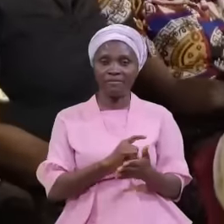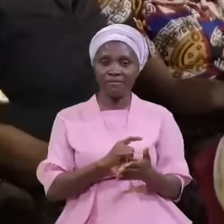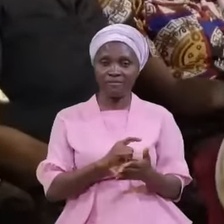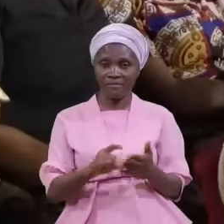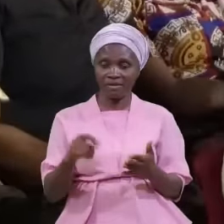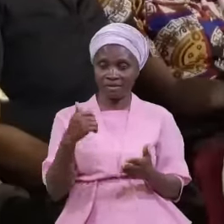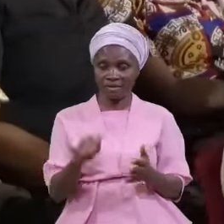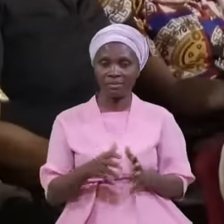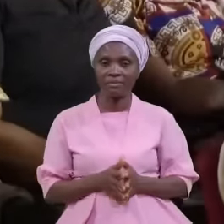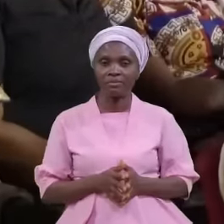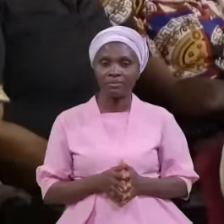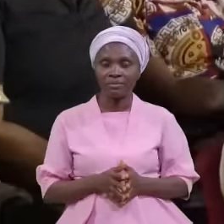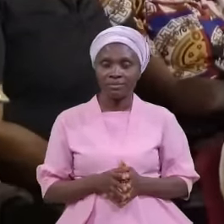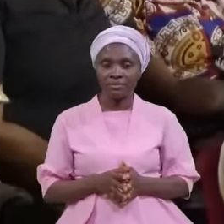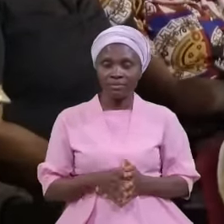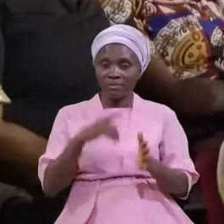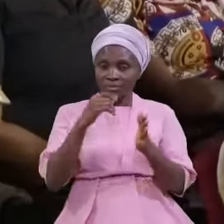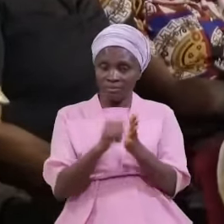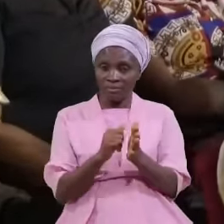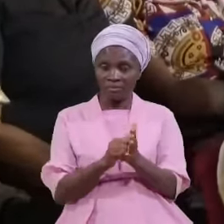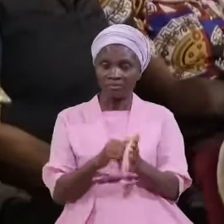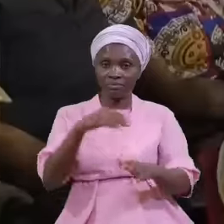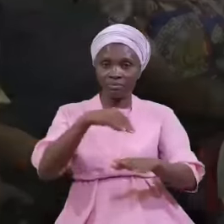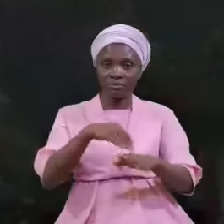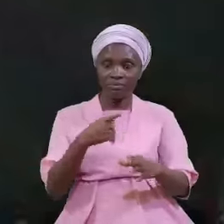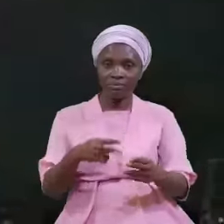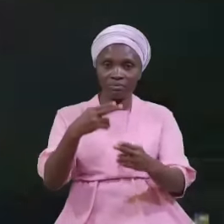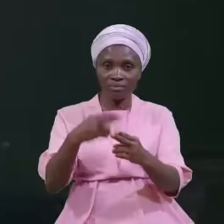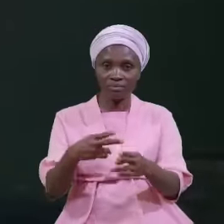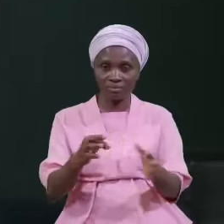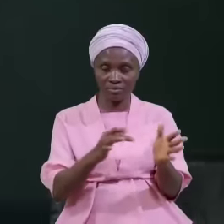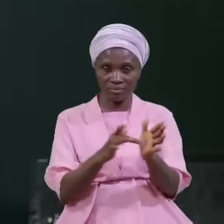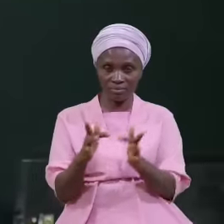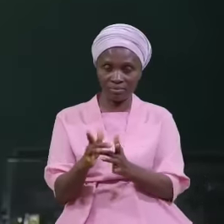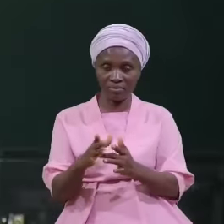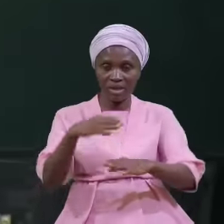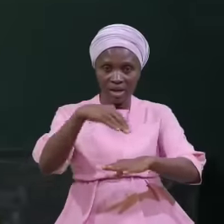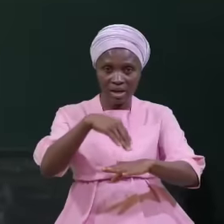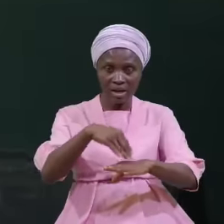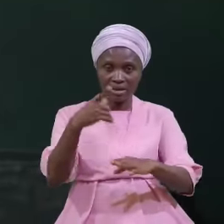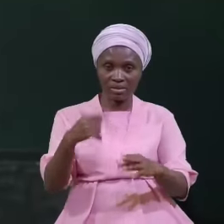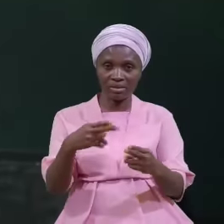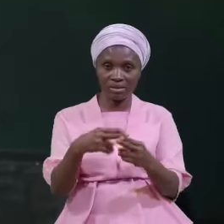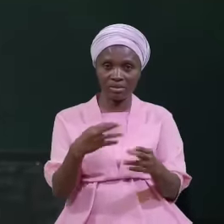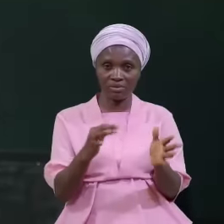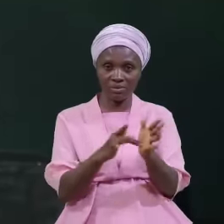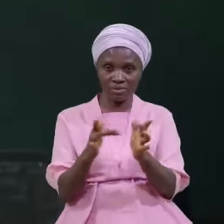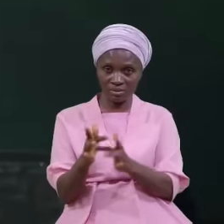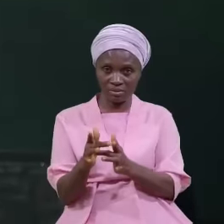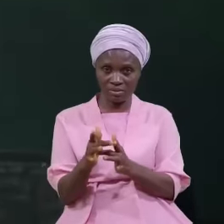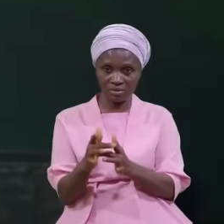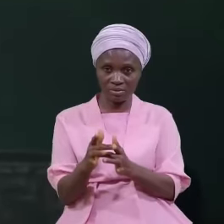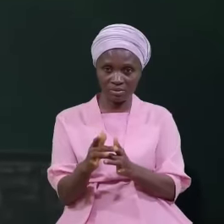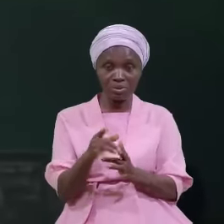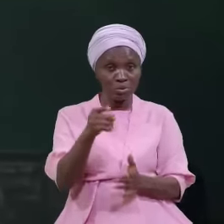that at the name of Jesus, at the name of Jesus, you might feel weak.